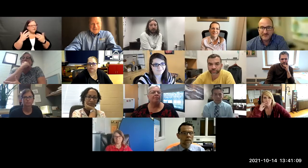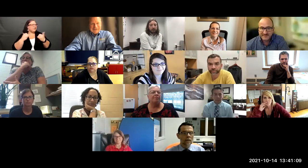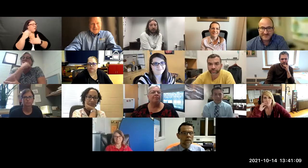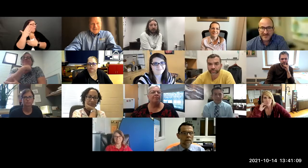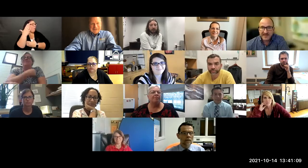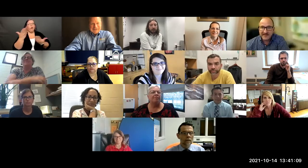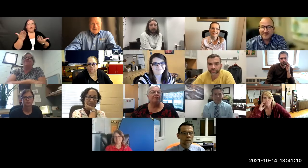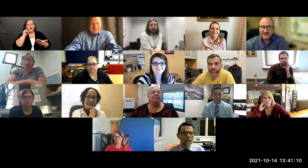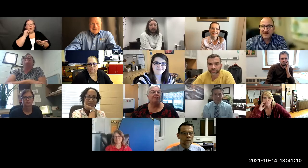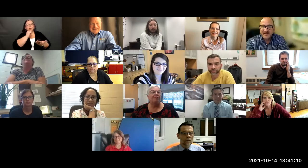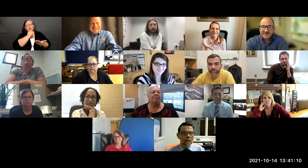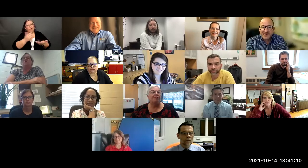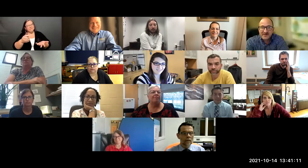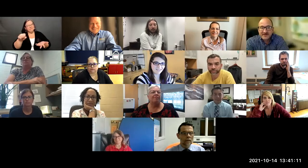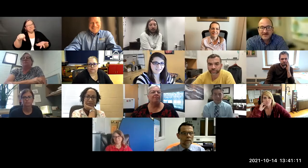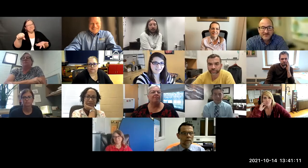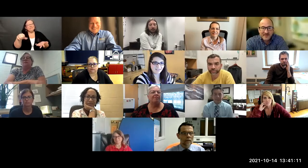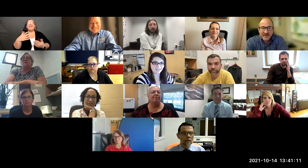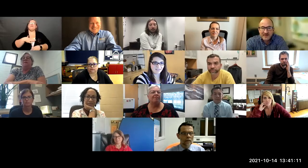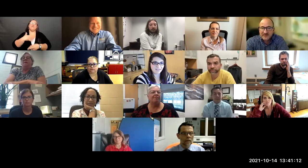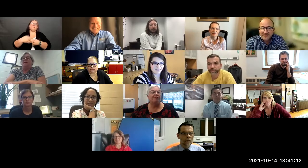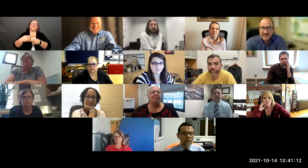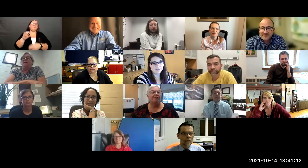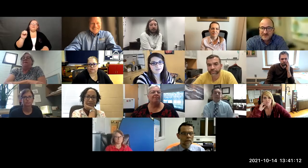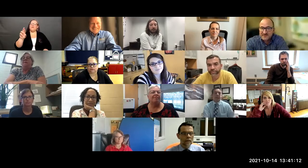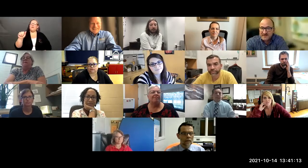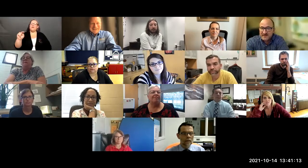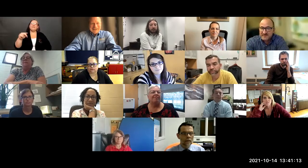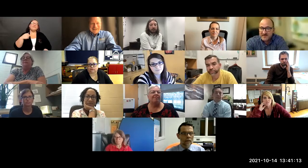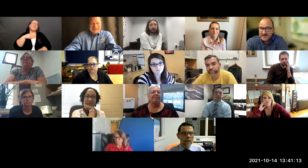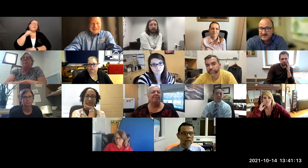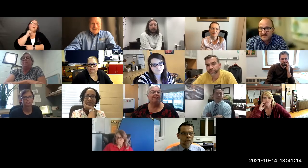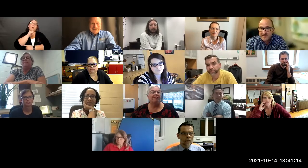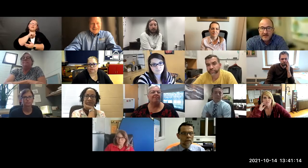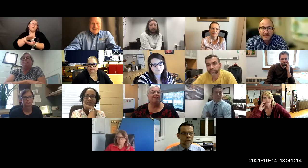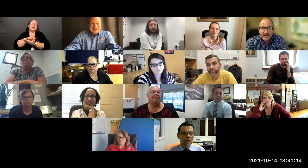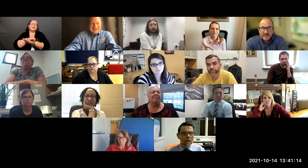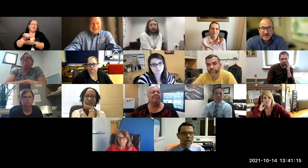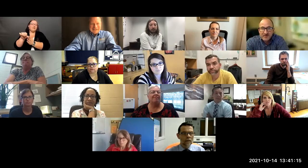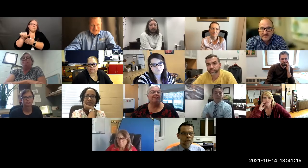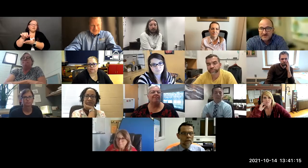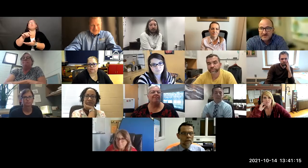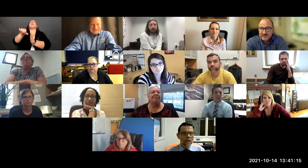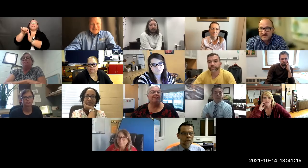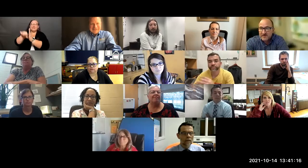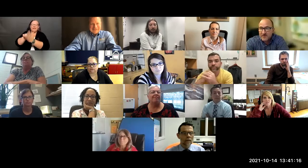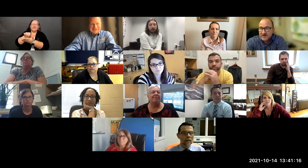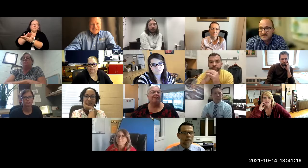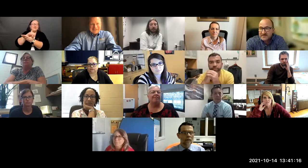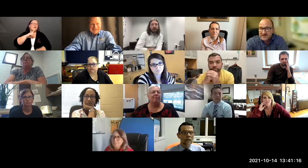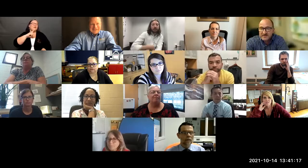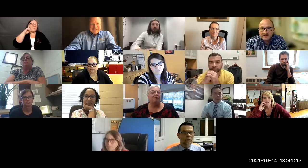Arizona. My name is Oren. I'm with the Arizona State Schools for the Deaf and Blind. I'm the director of